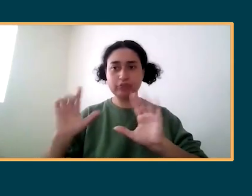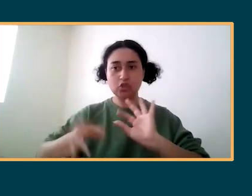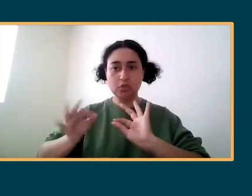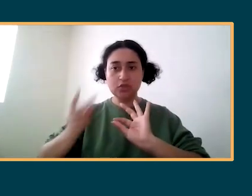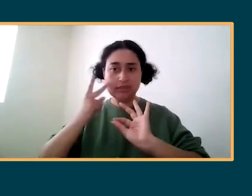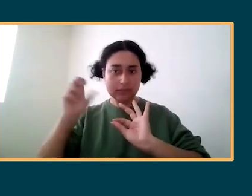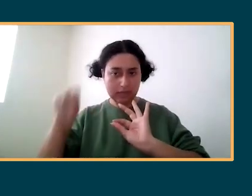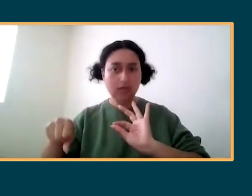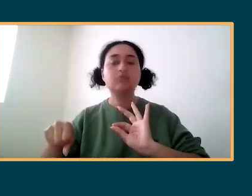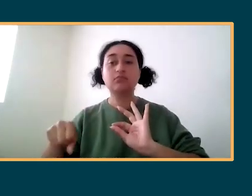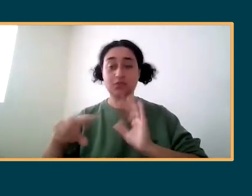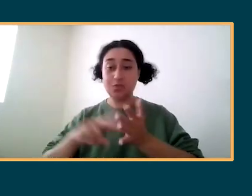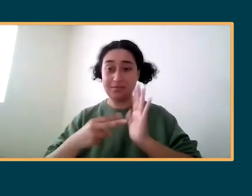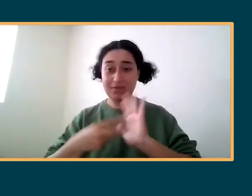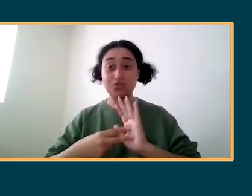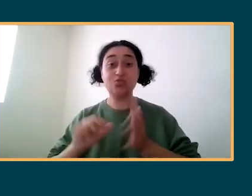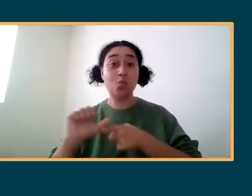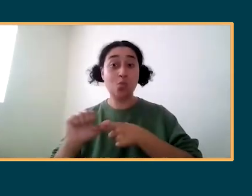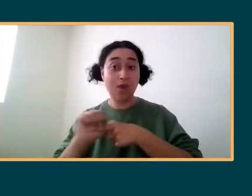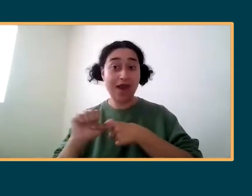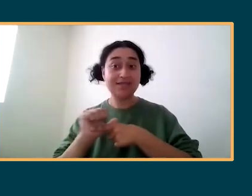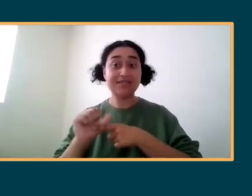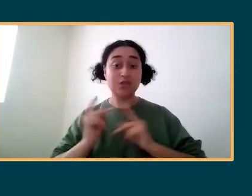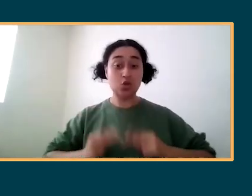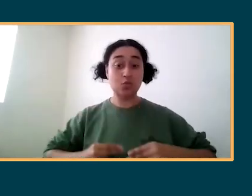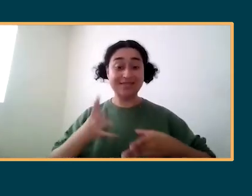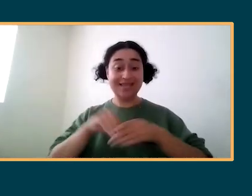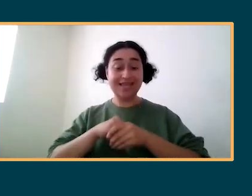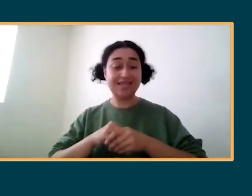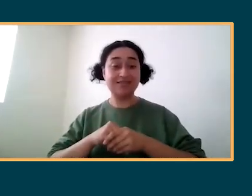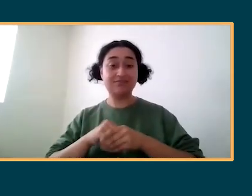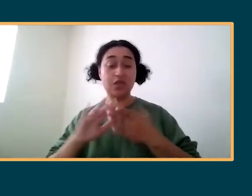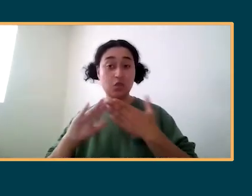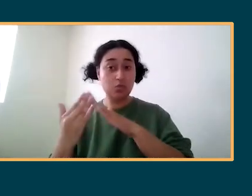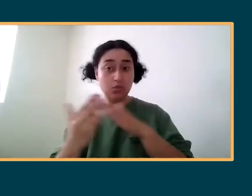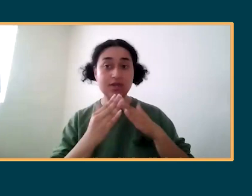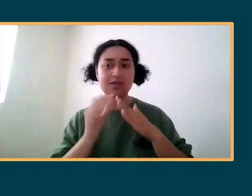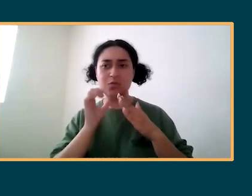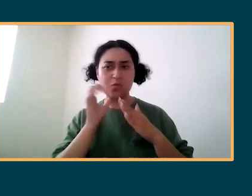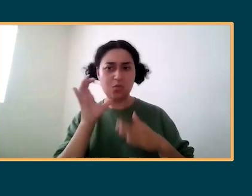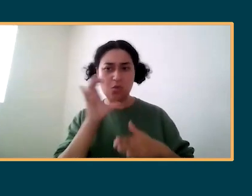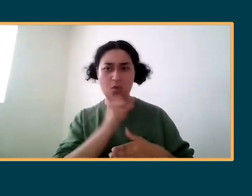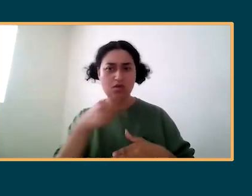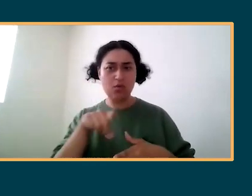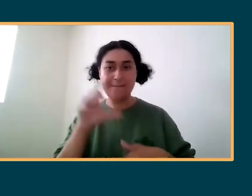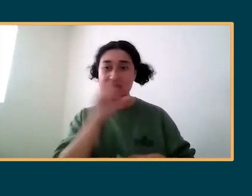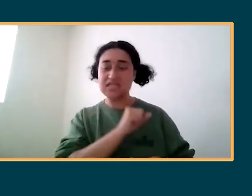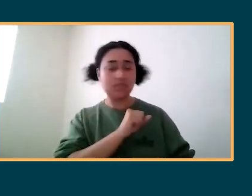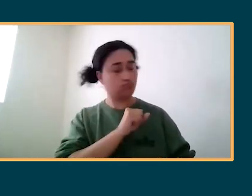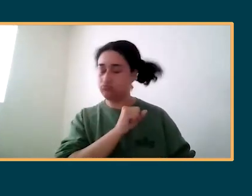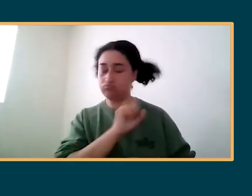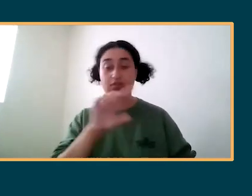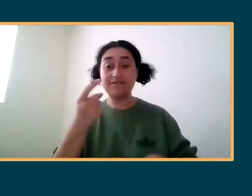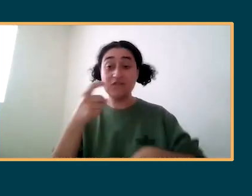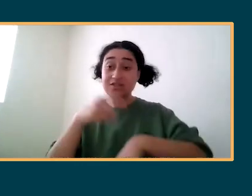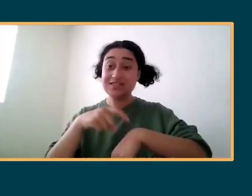to practice belonging and being in community. We do not want anybody to miss out on this experience. This is your first time